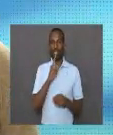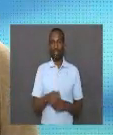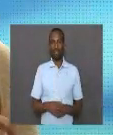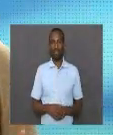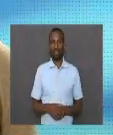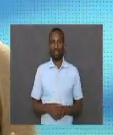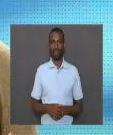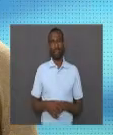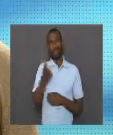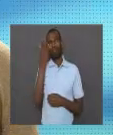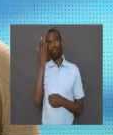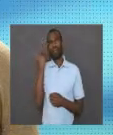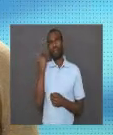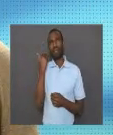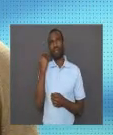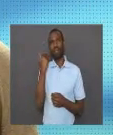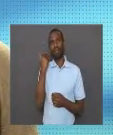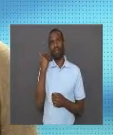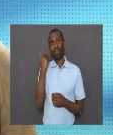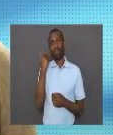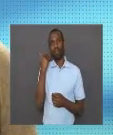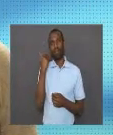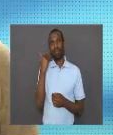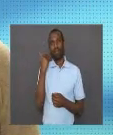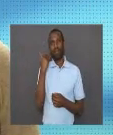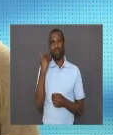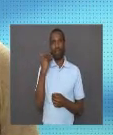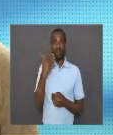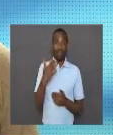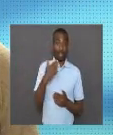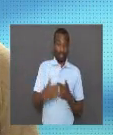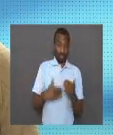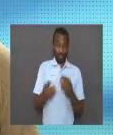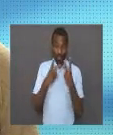Previously, we discussed the adiabatic process.